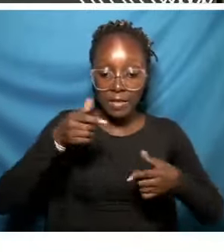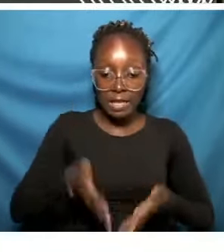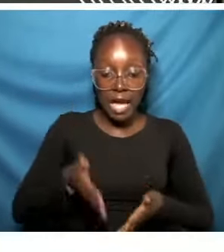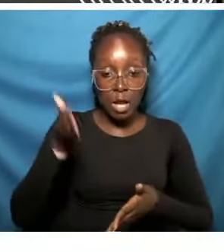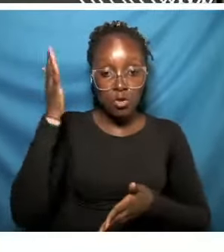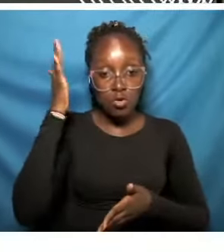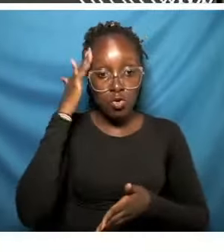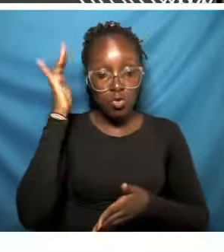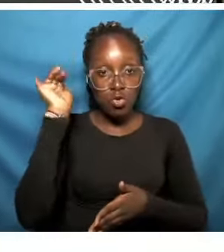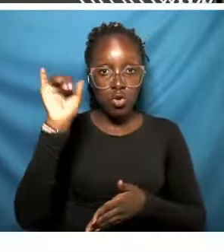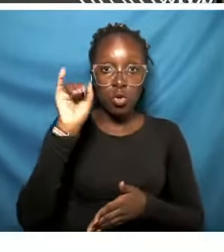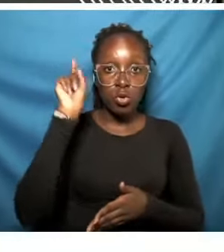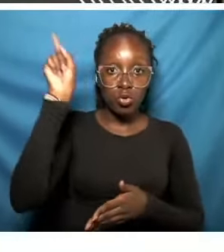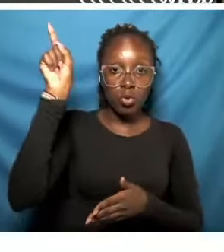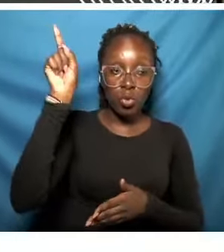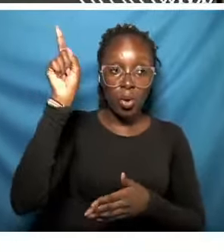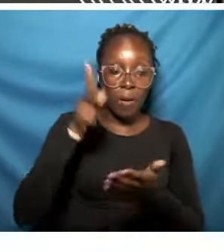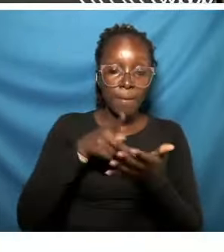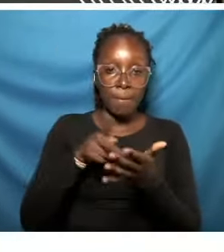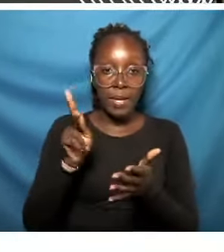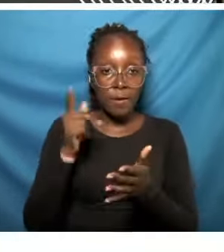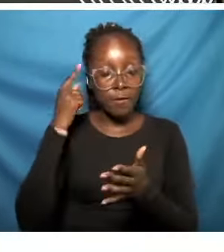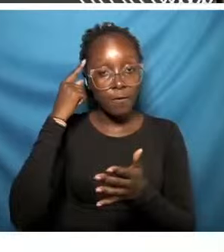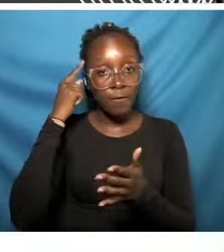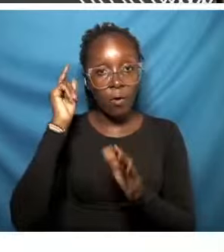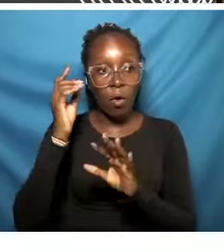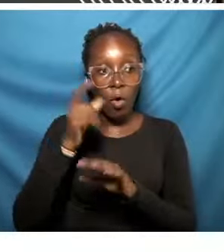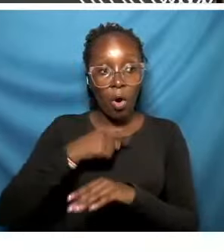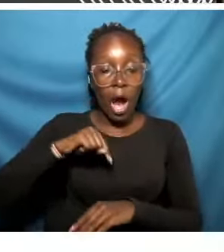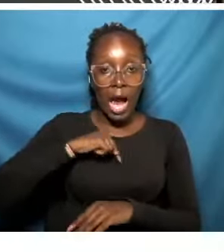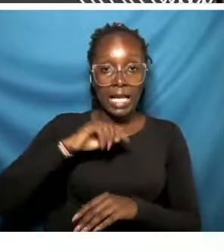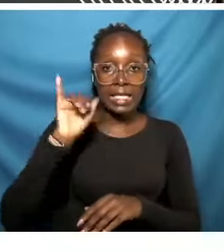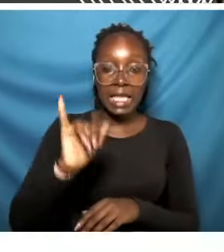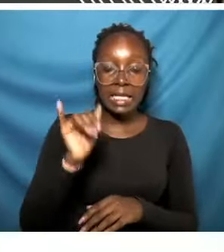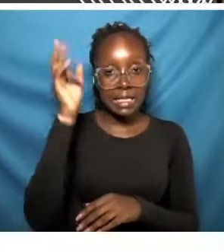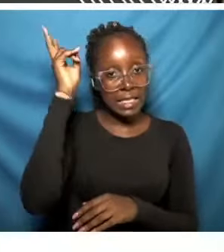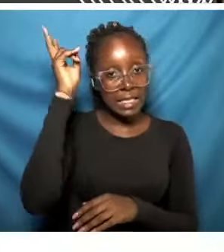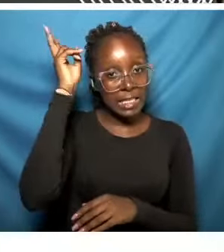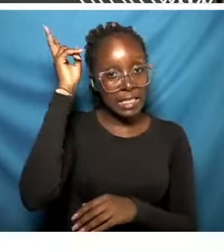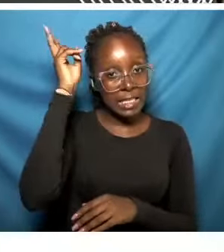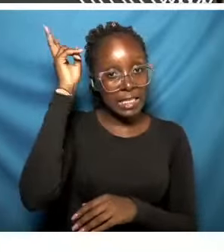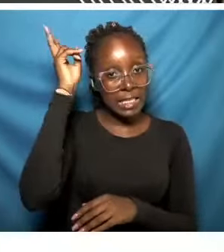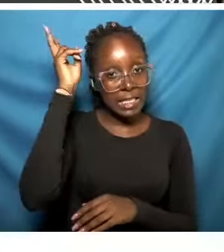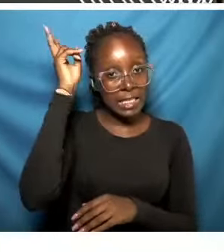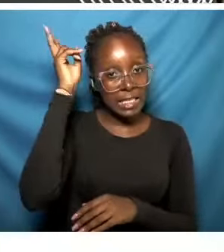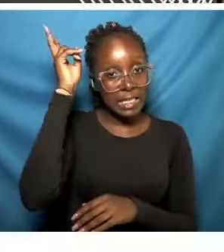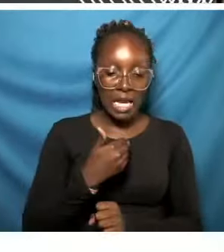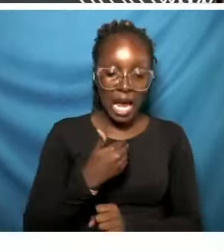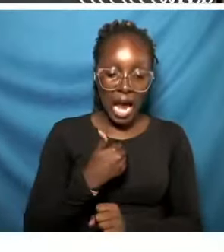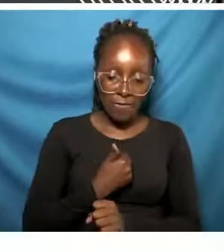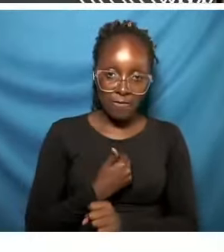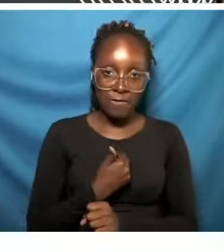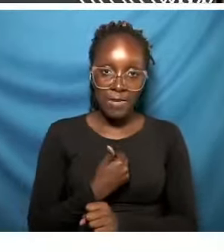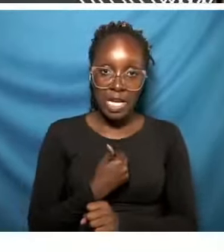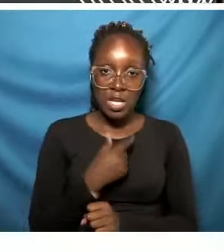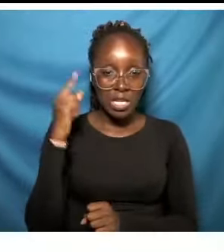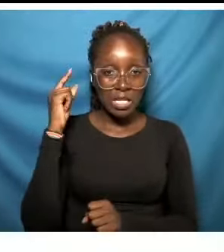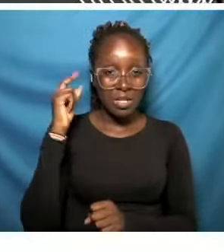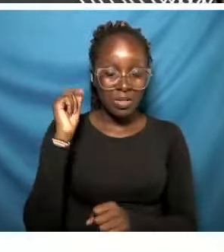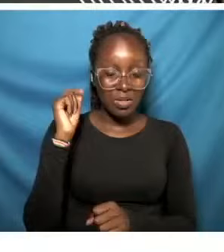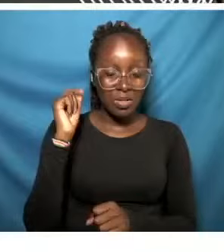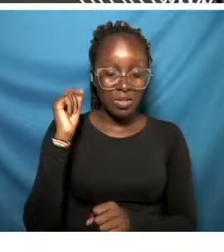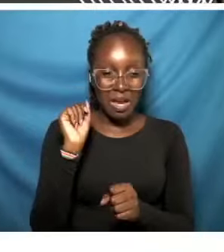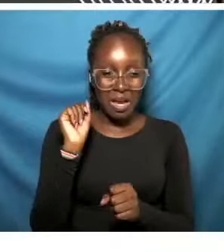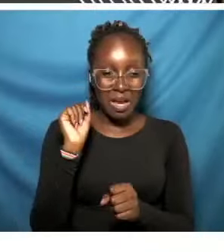us, and Satan is a defeated human, a defeated fella who will not do us anything. So we release ourselves to you, dear